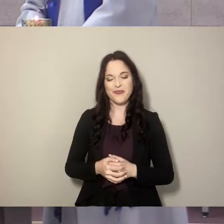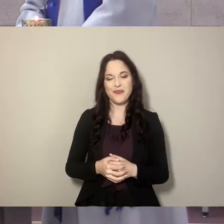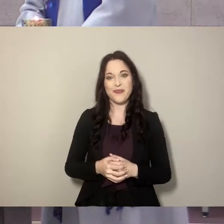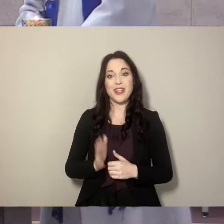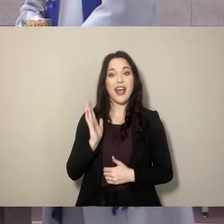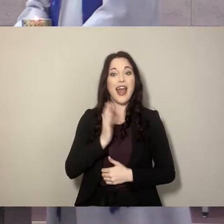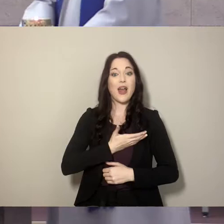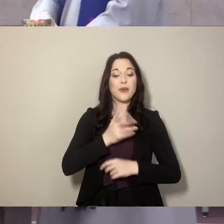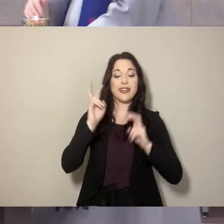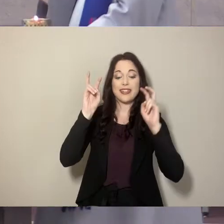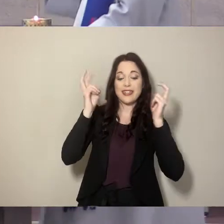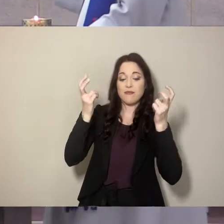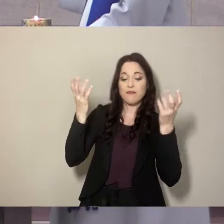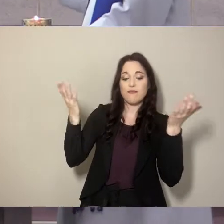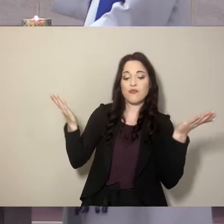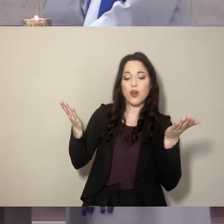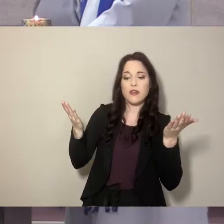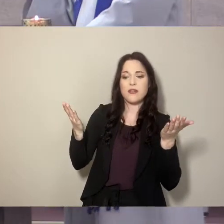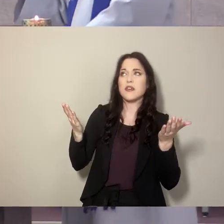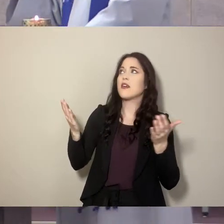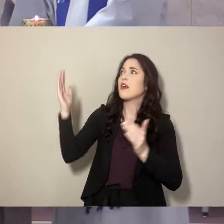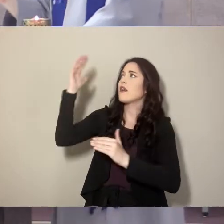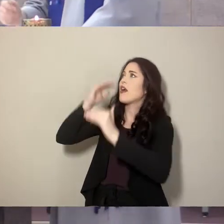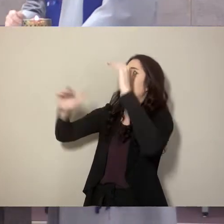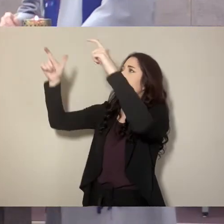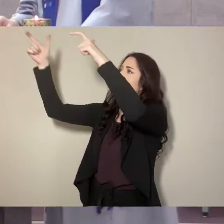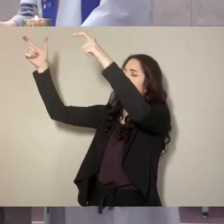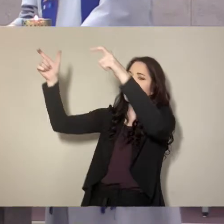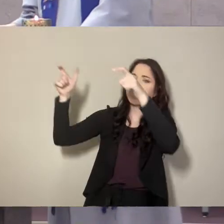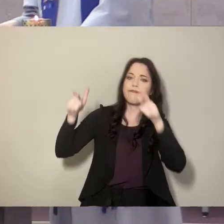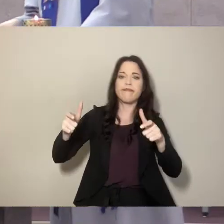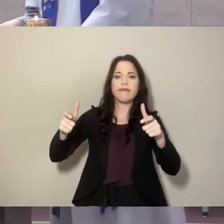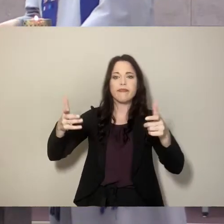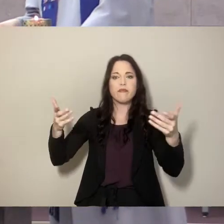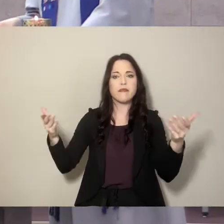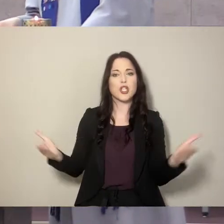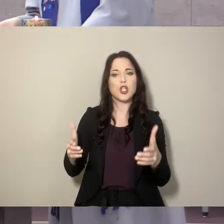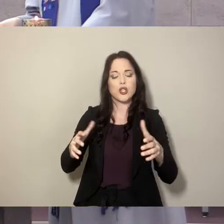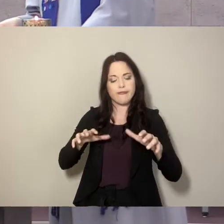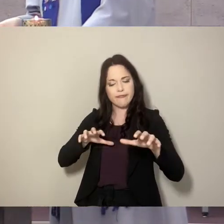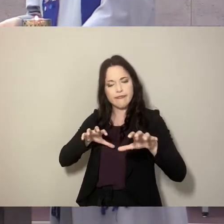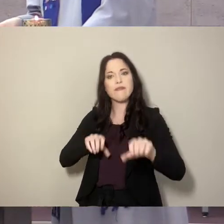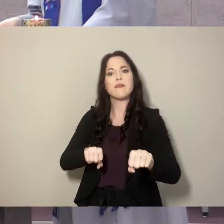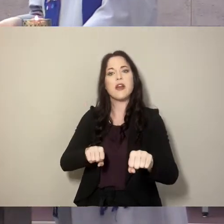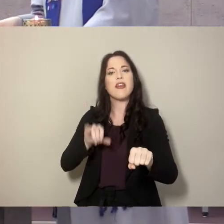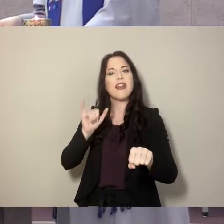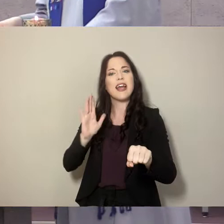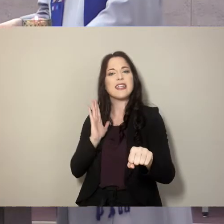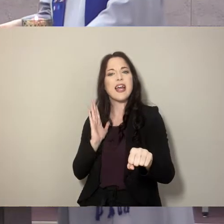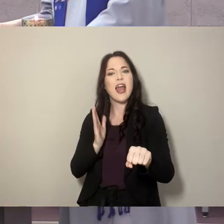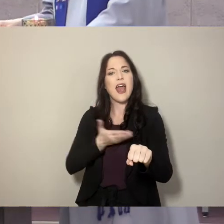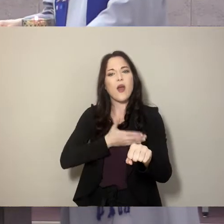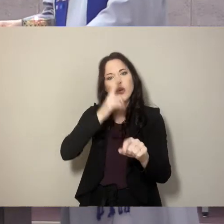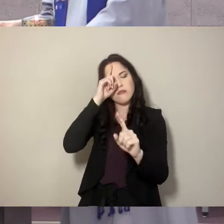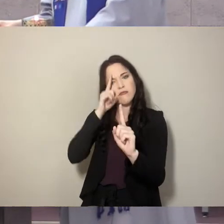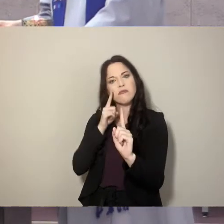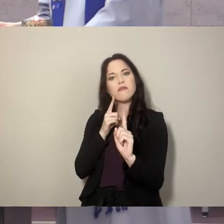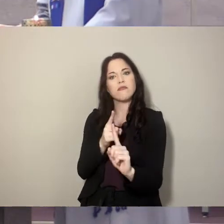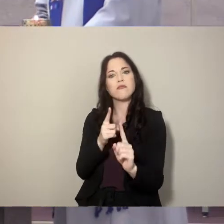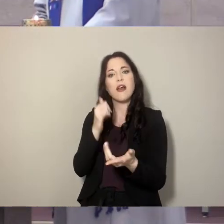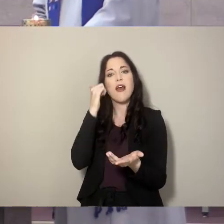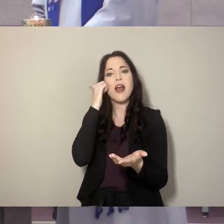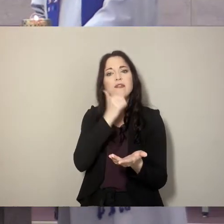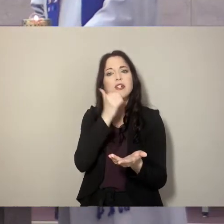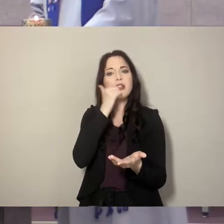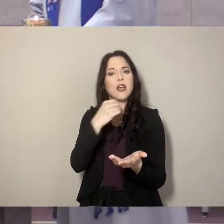Our theme is bring heaven to earth, and that is our call, and that is our aspiration, and every day we